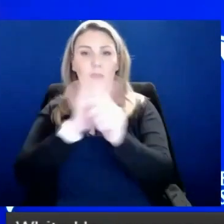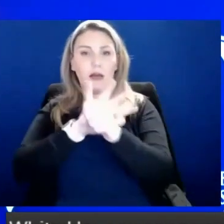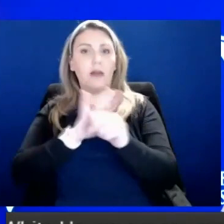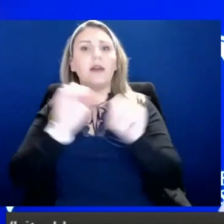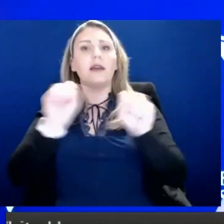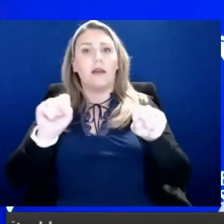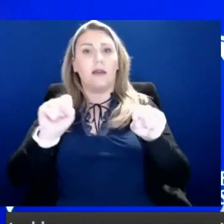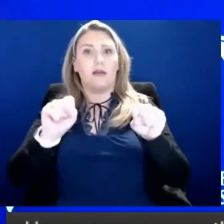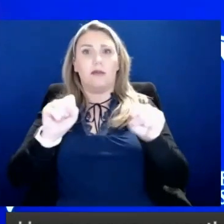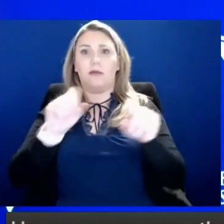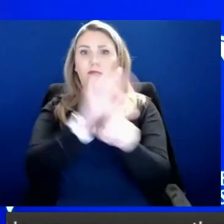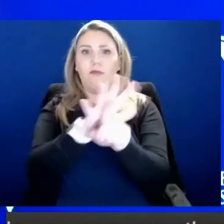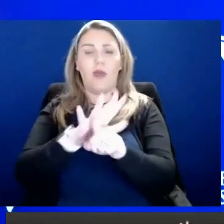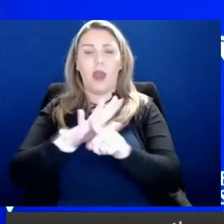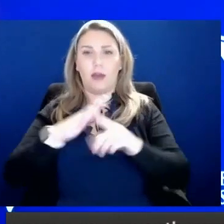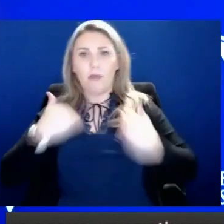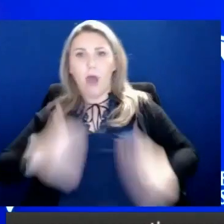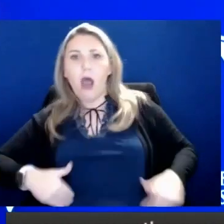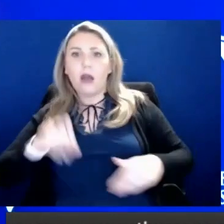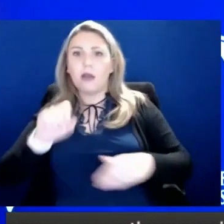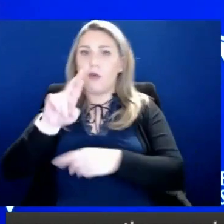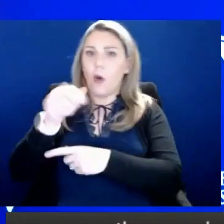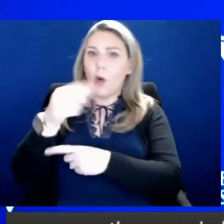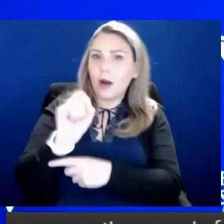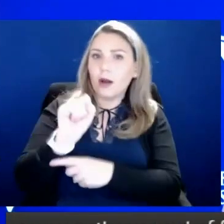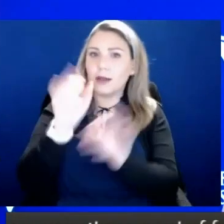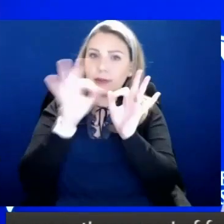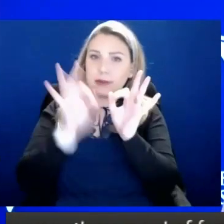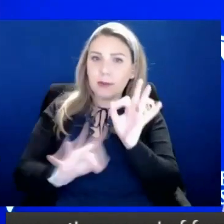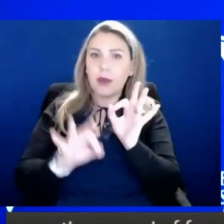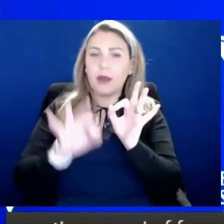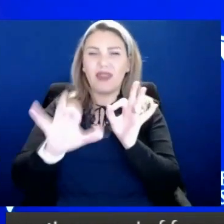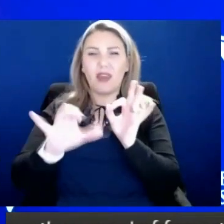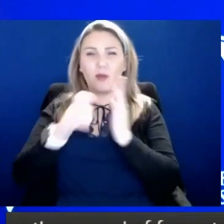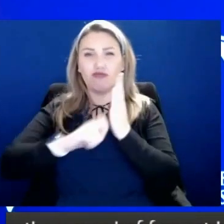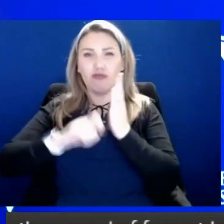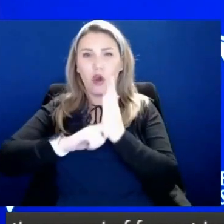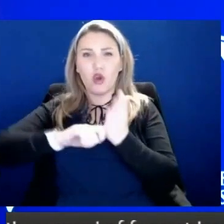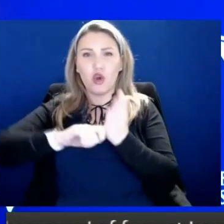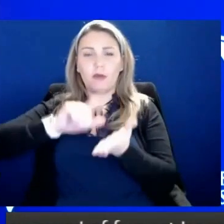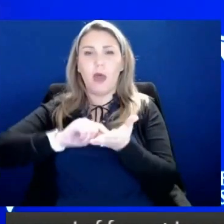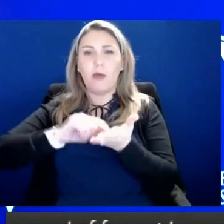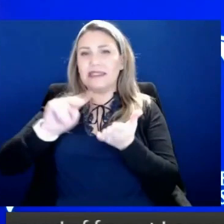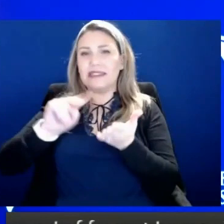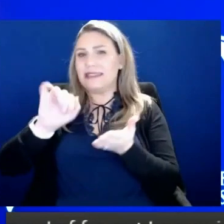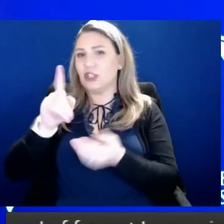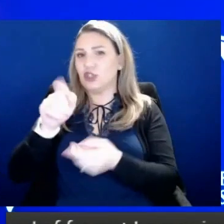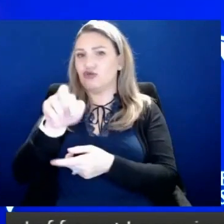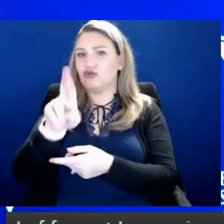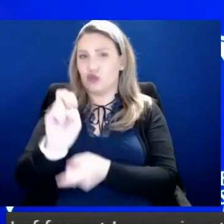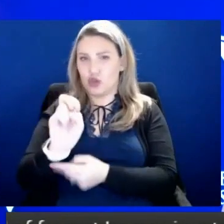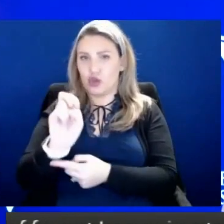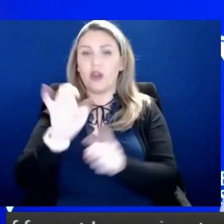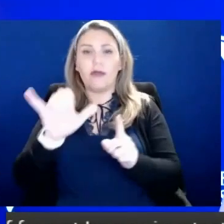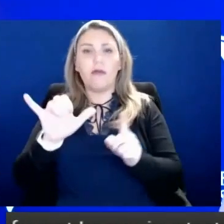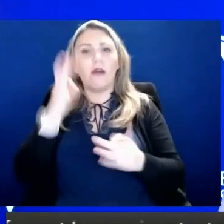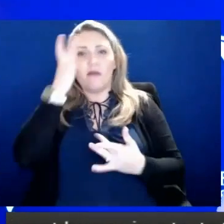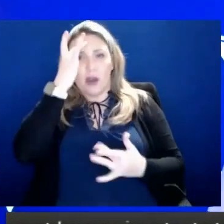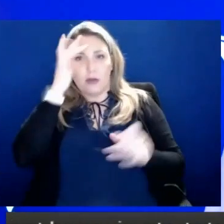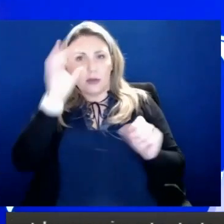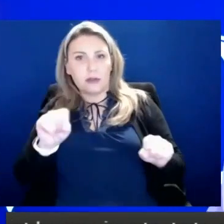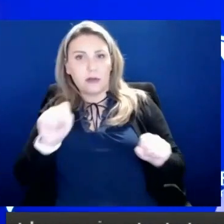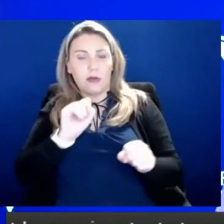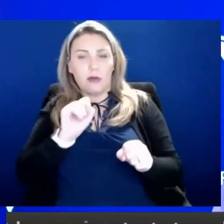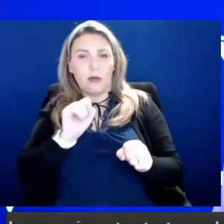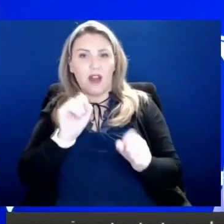different organs. This was an article published in Nature showing that the virus likely can still infect even